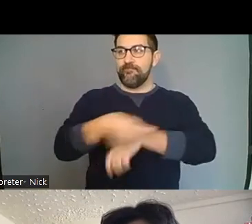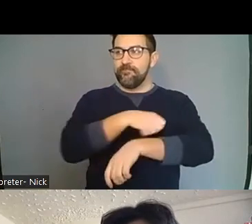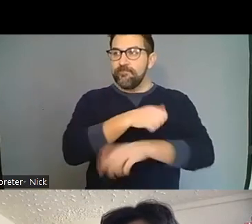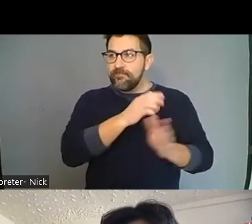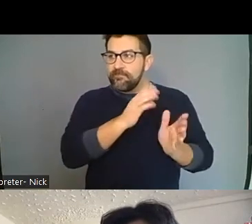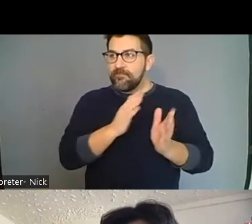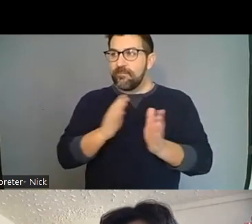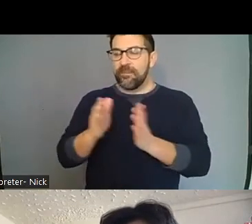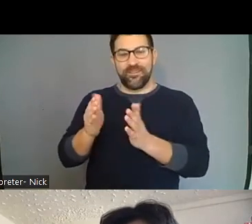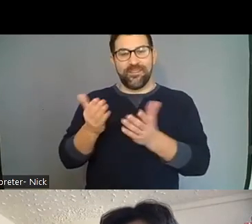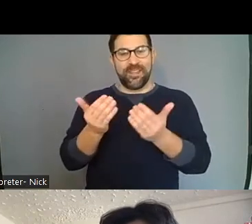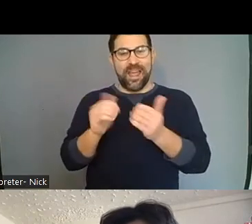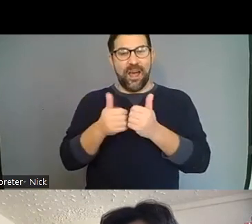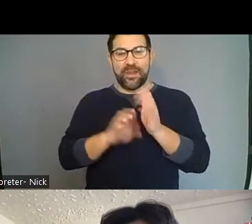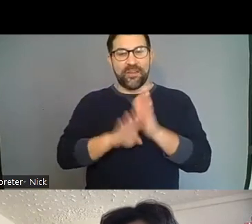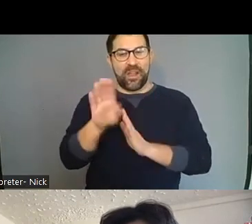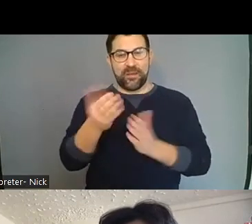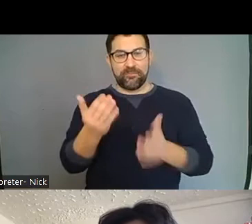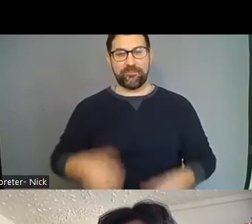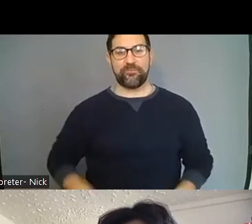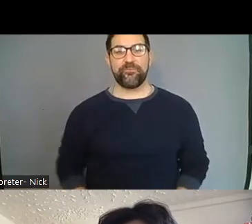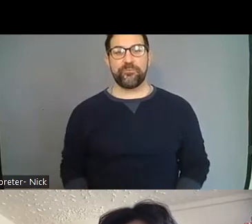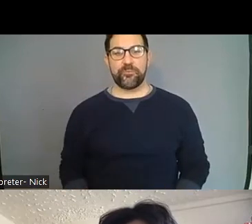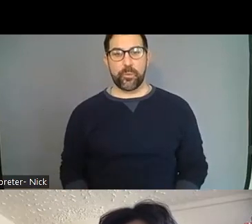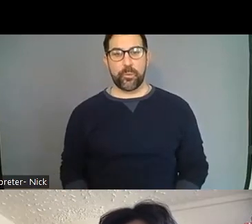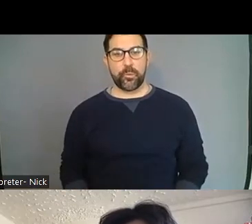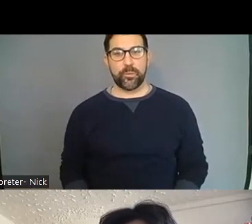about how you learned and how you did that work.